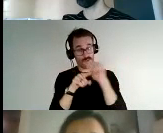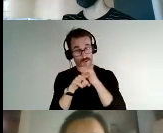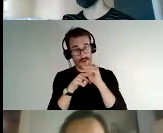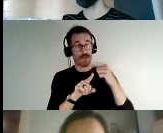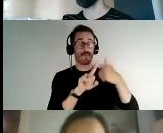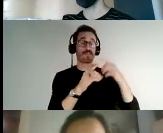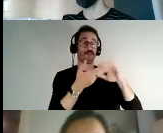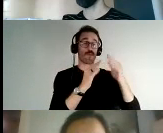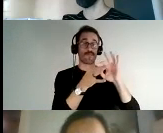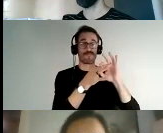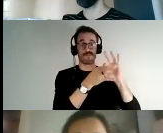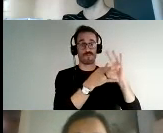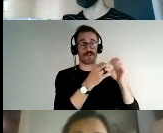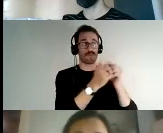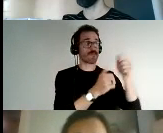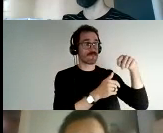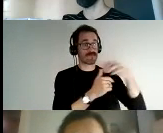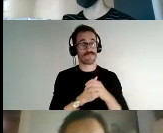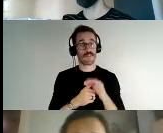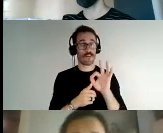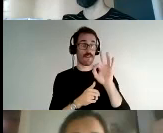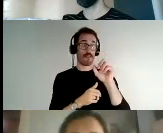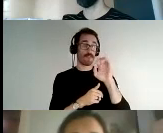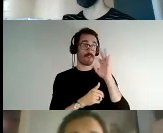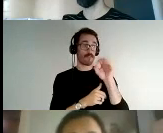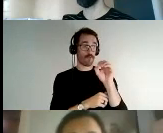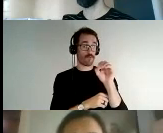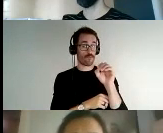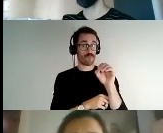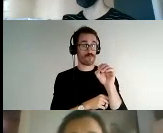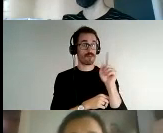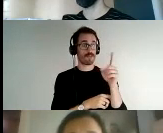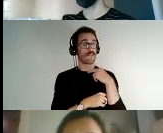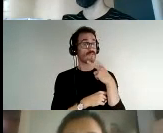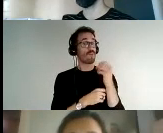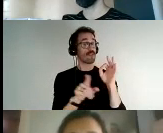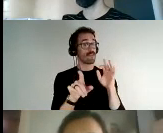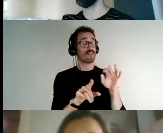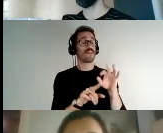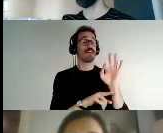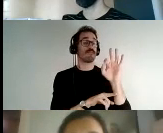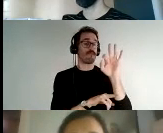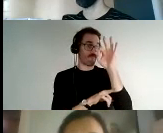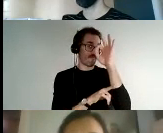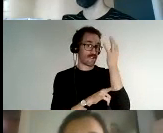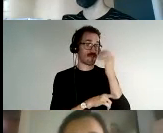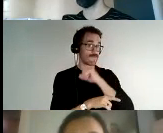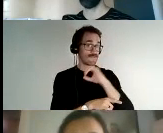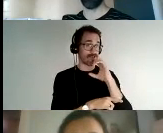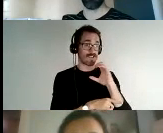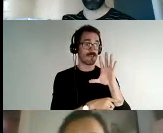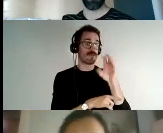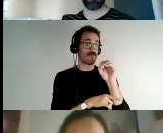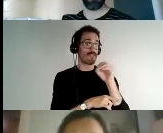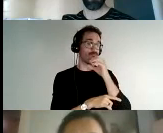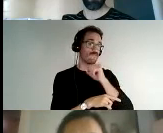community coordination. FARFO is the voice of Francophone seniors 50 years and older